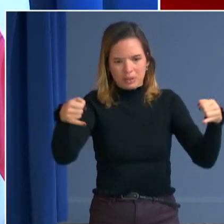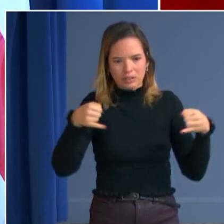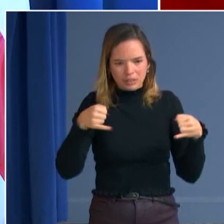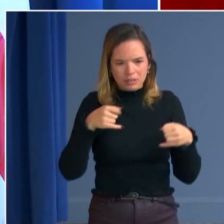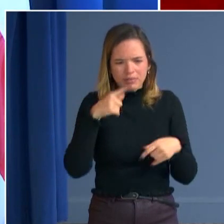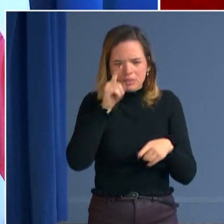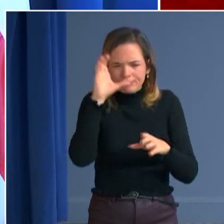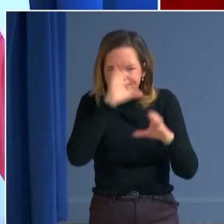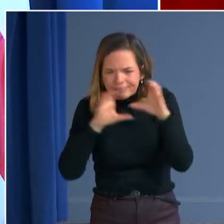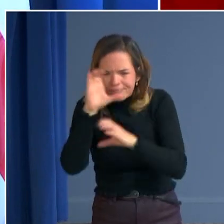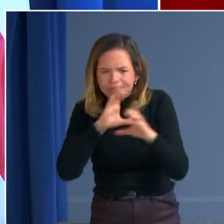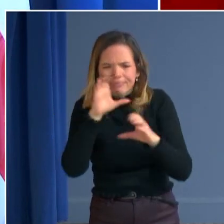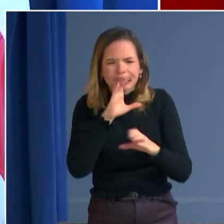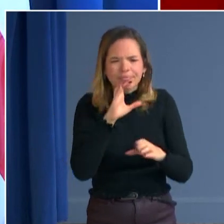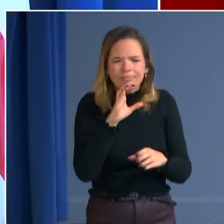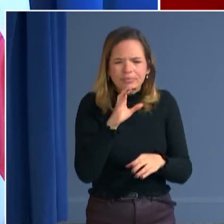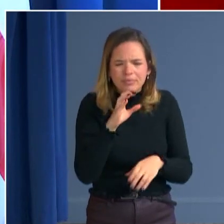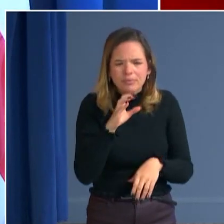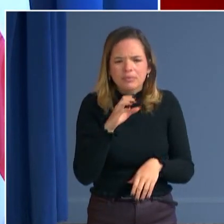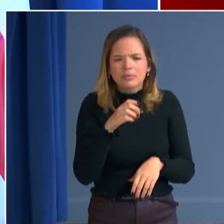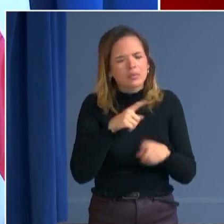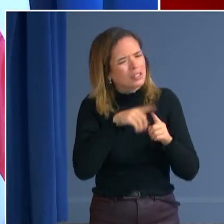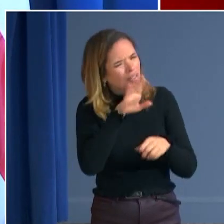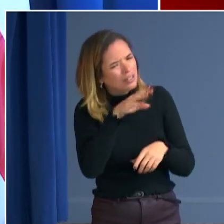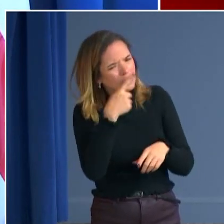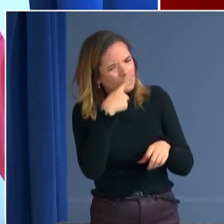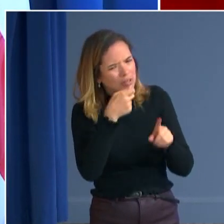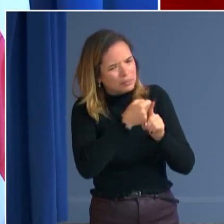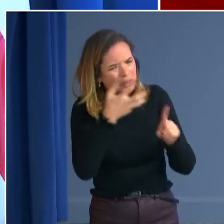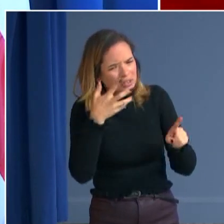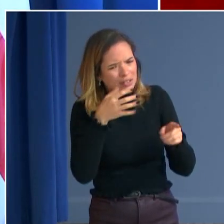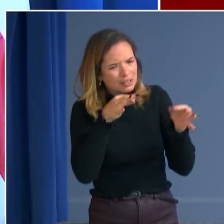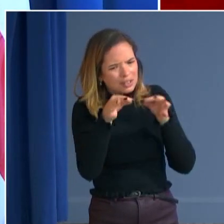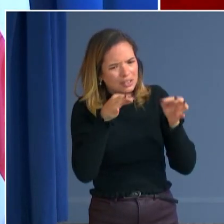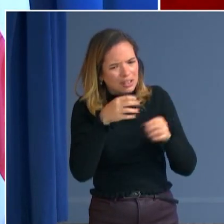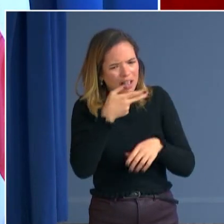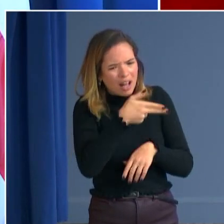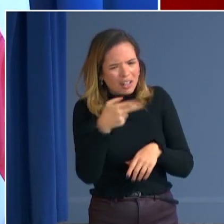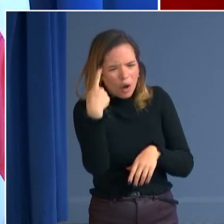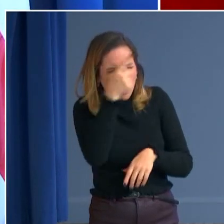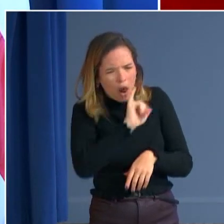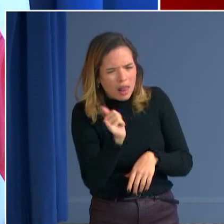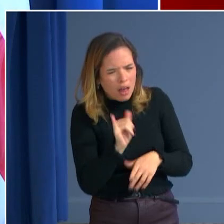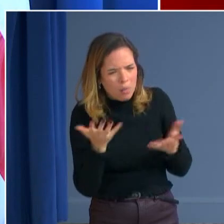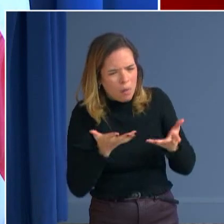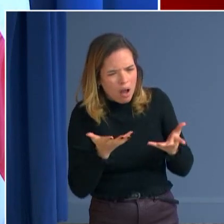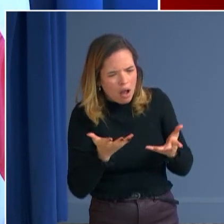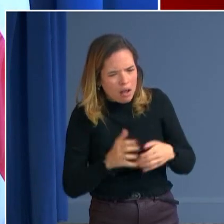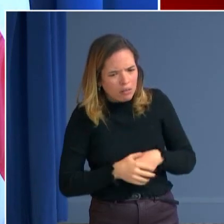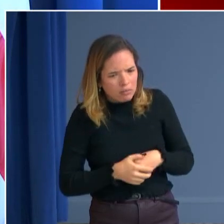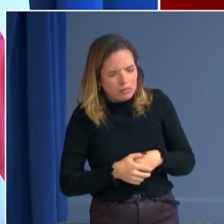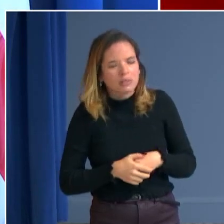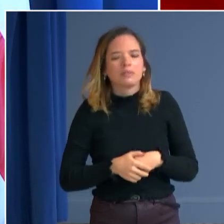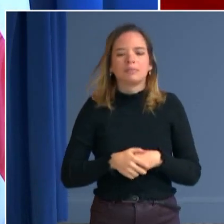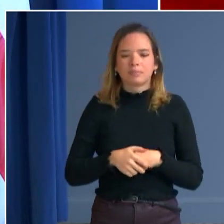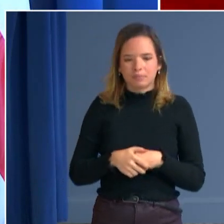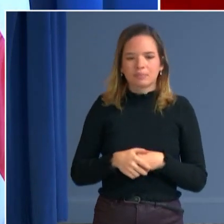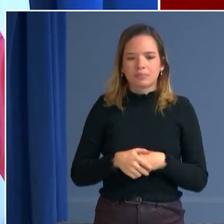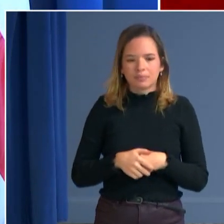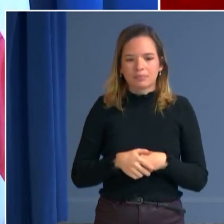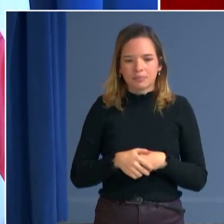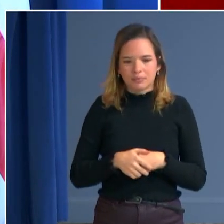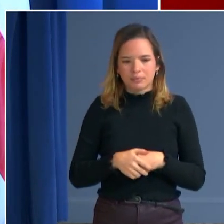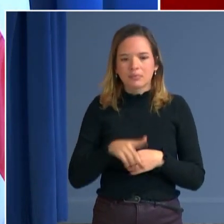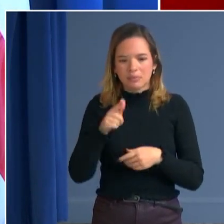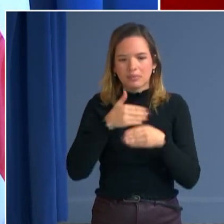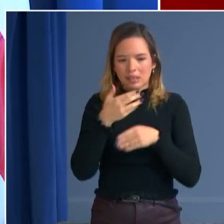firearm? A handgun. Were any bullets found to have gone through the room walls? That gets into the evidence, so I